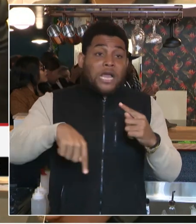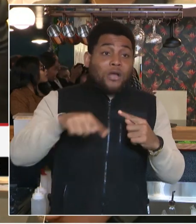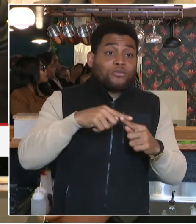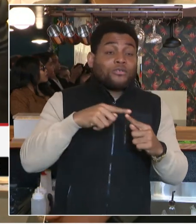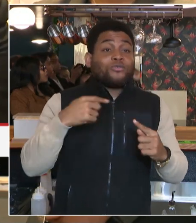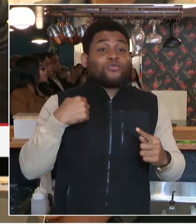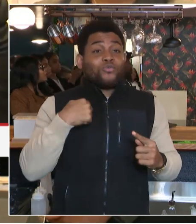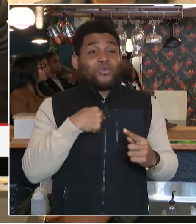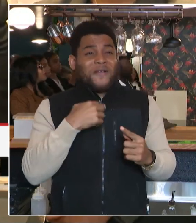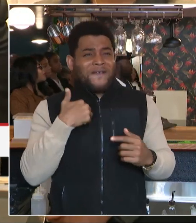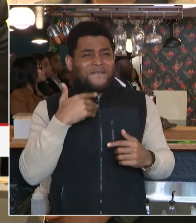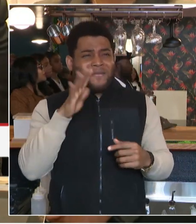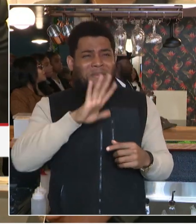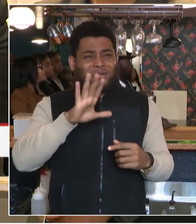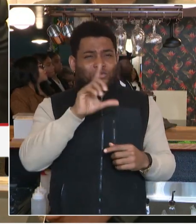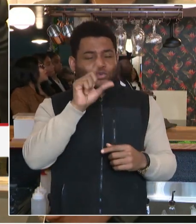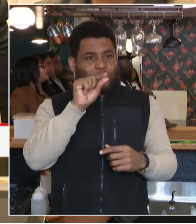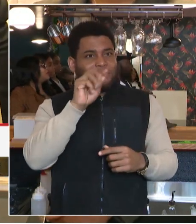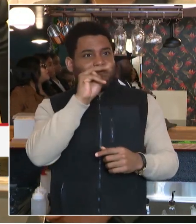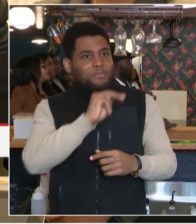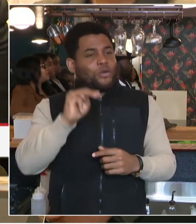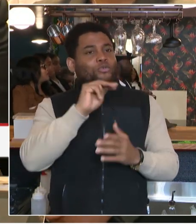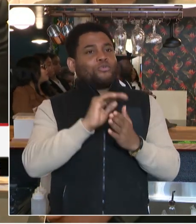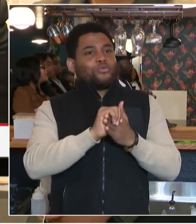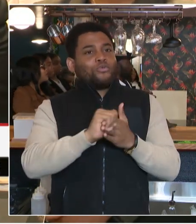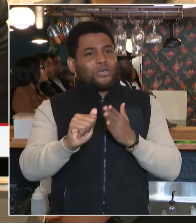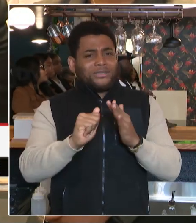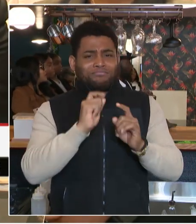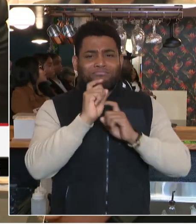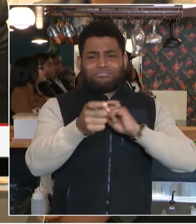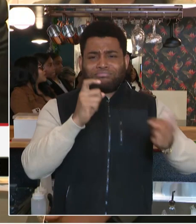to 24 businesses,